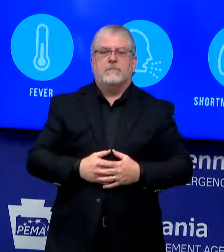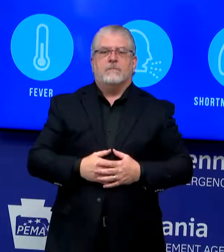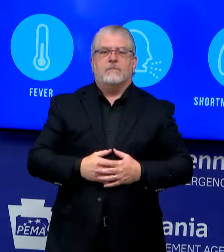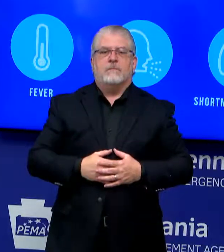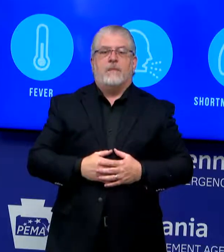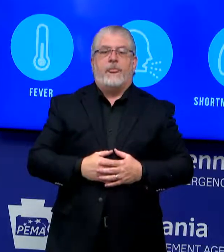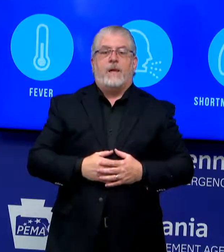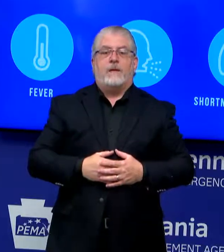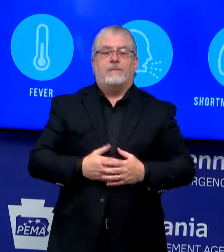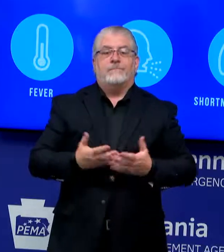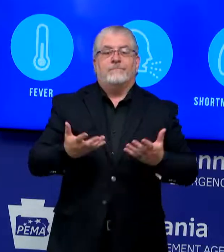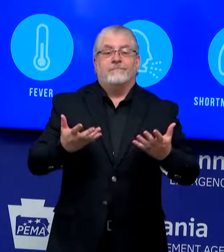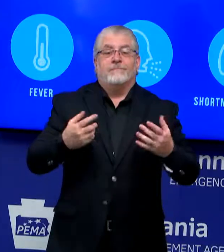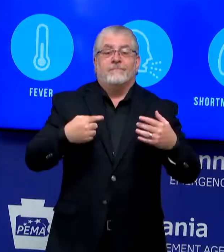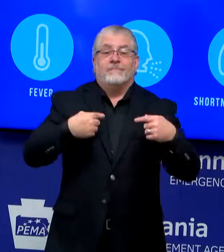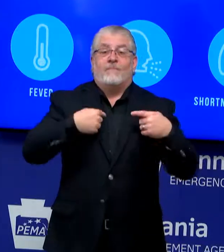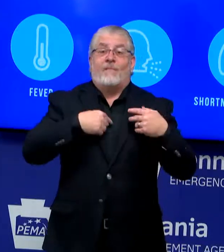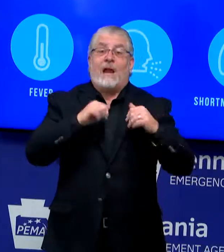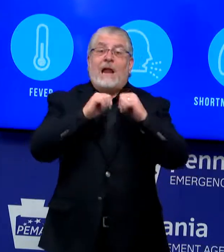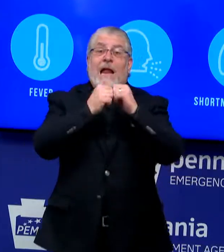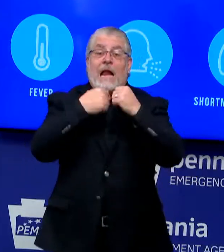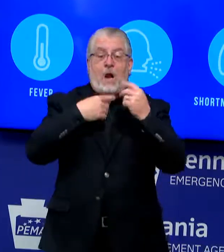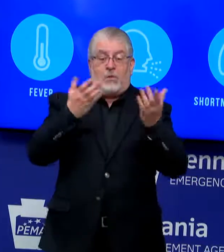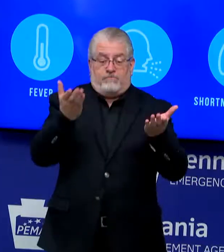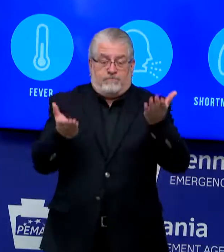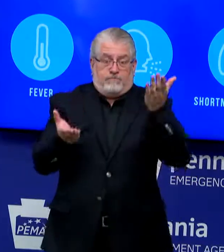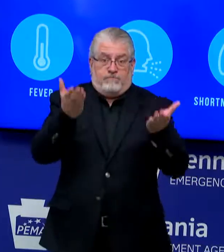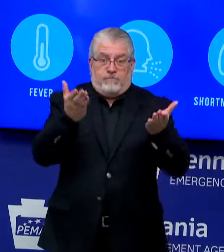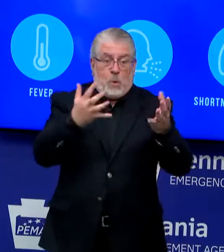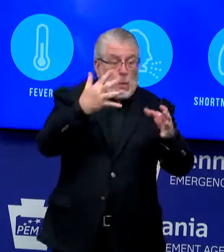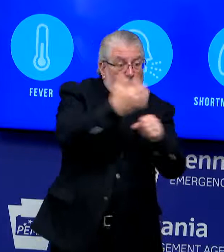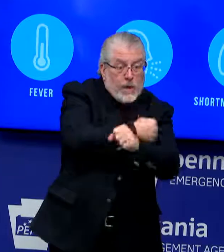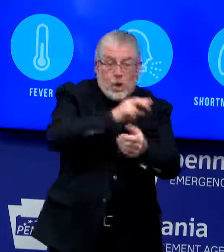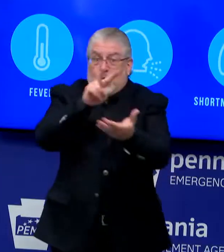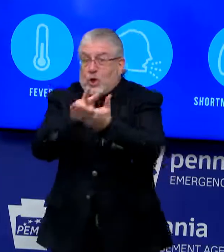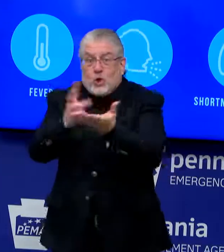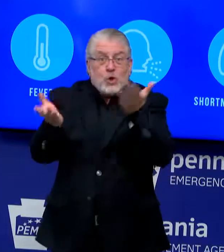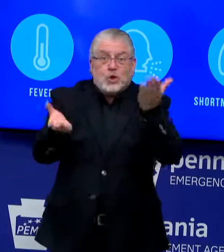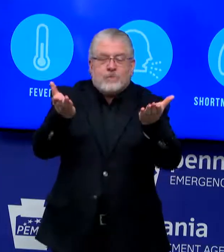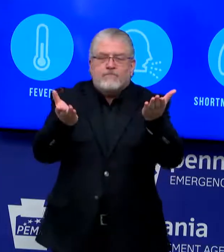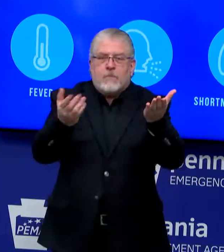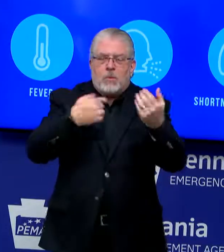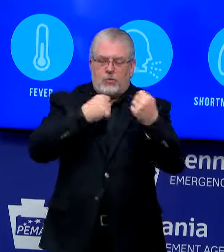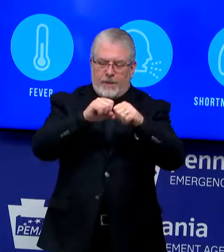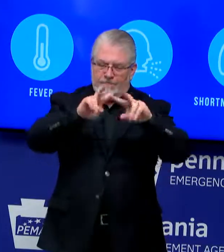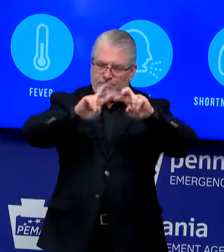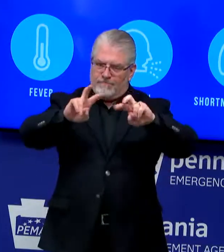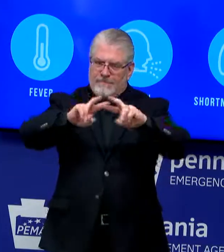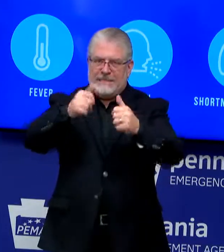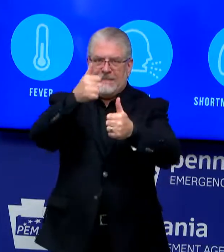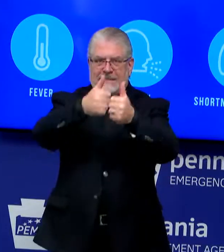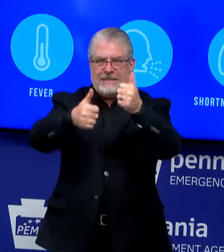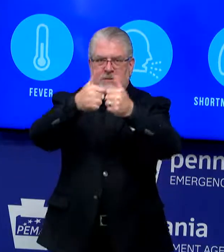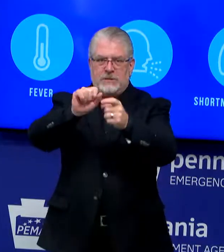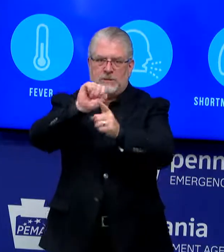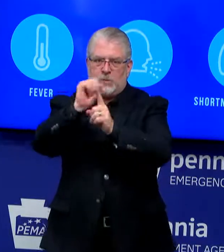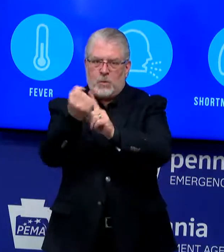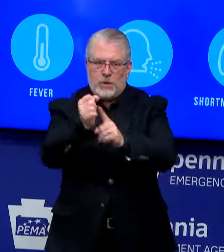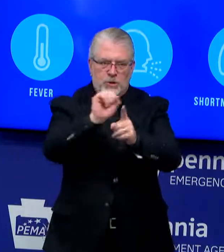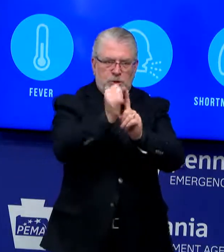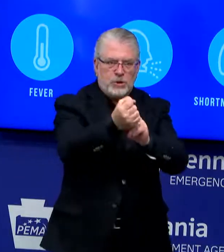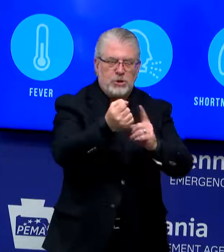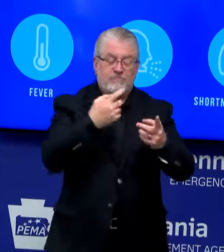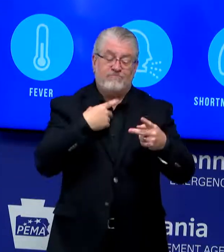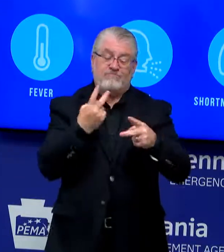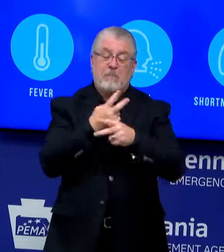each individual Pennsylvanian decides to do on his or her own. And stay at home is the right way to handle this.